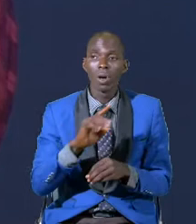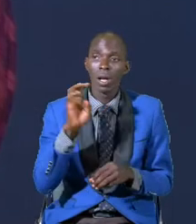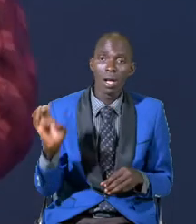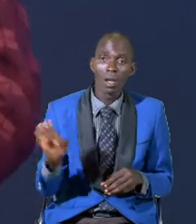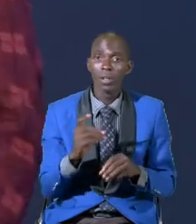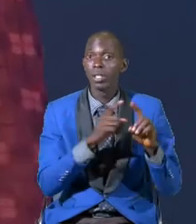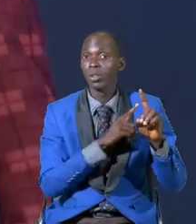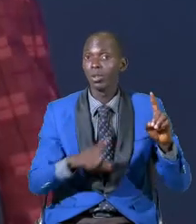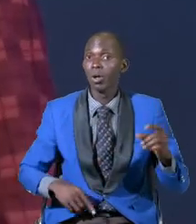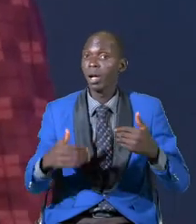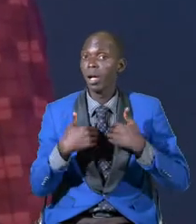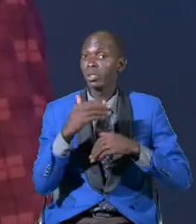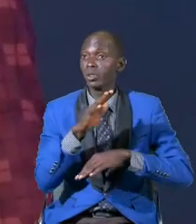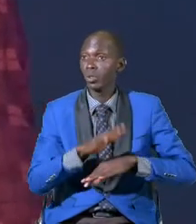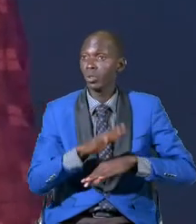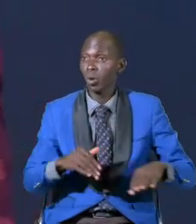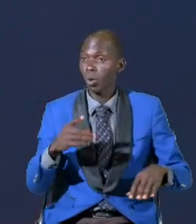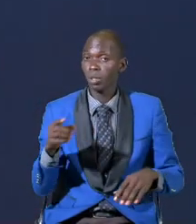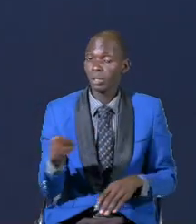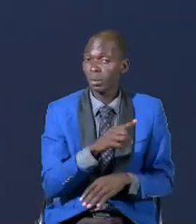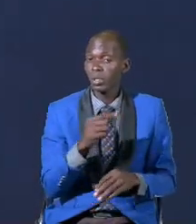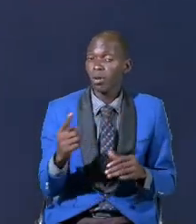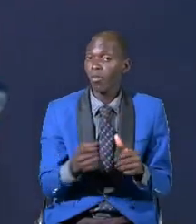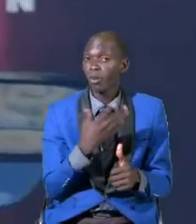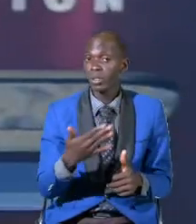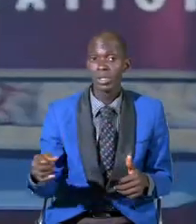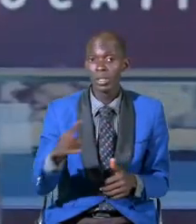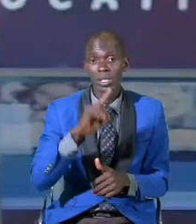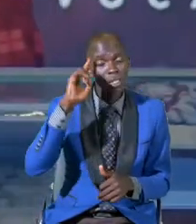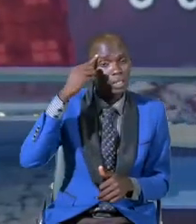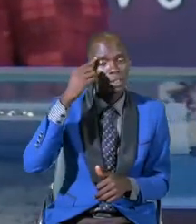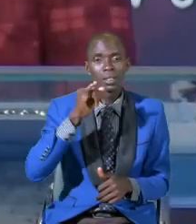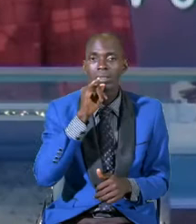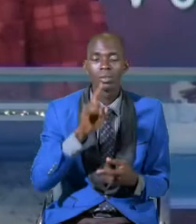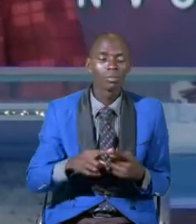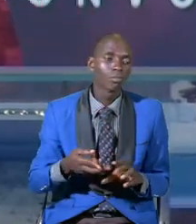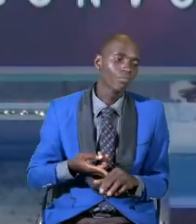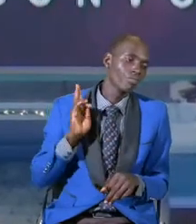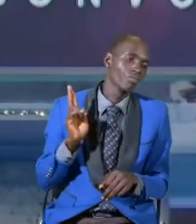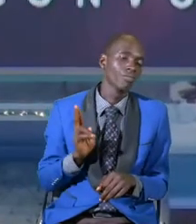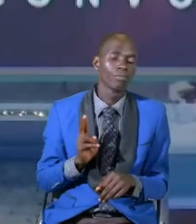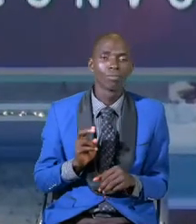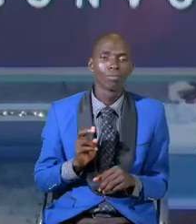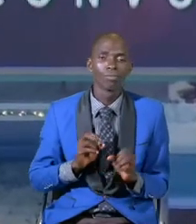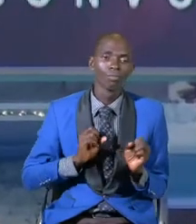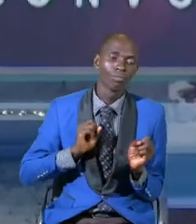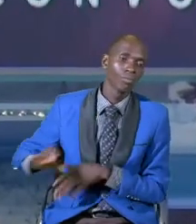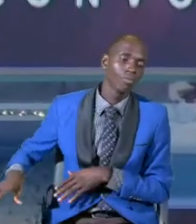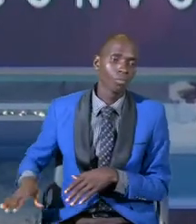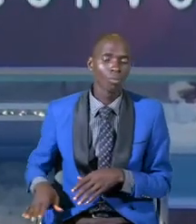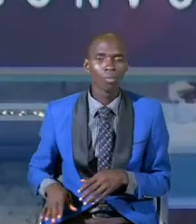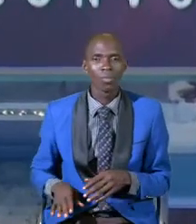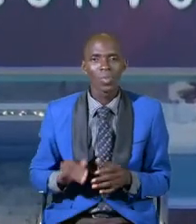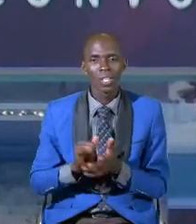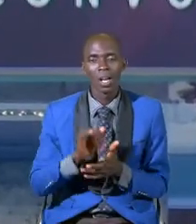called them, the first thing they think about, they cop out, they check out, they drop out. Cowards.